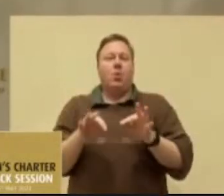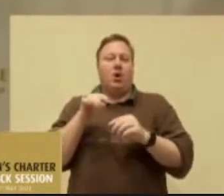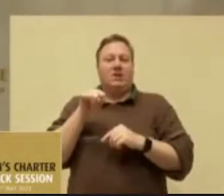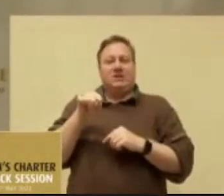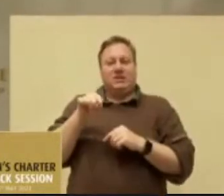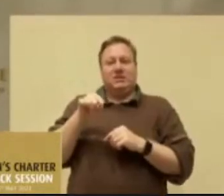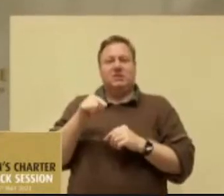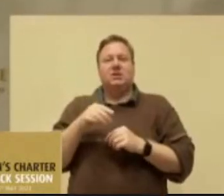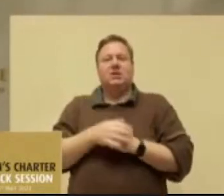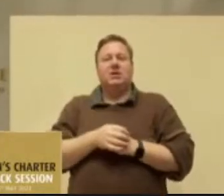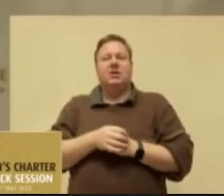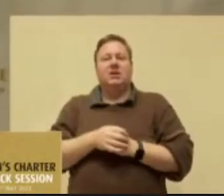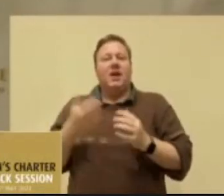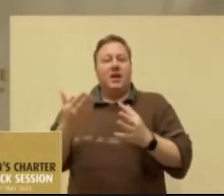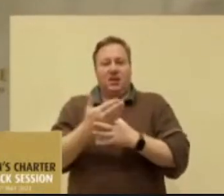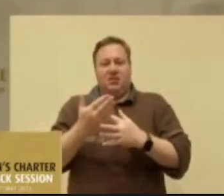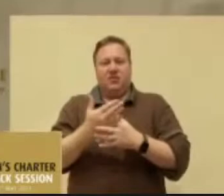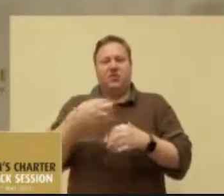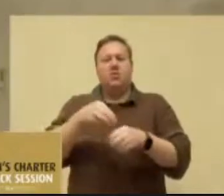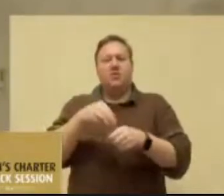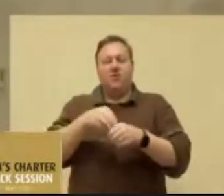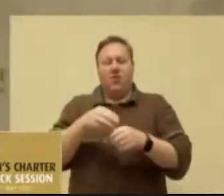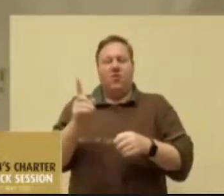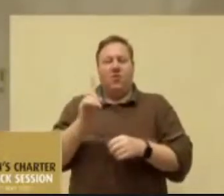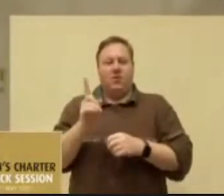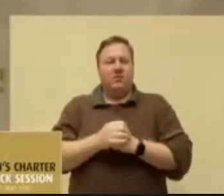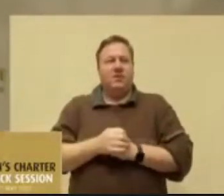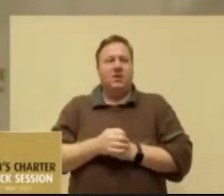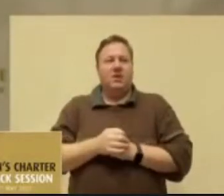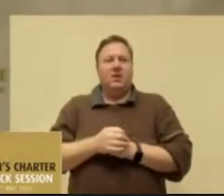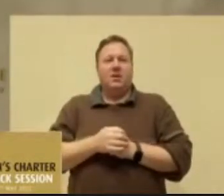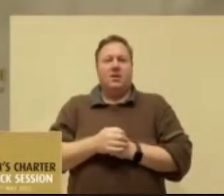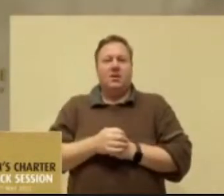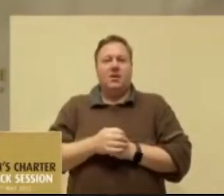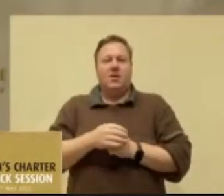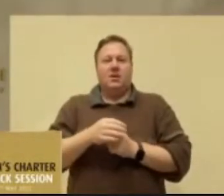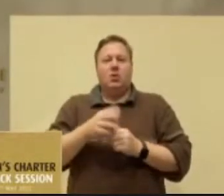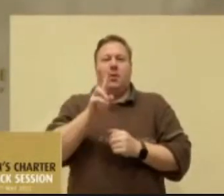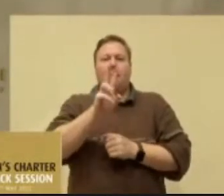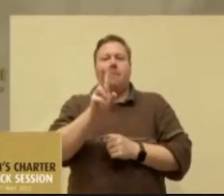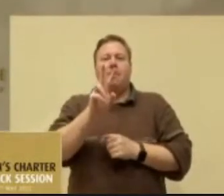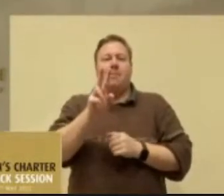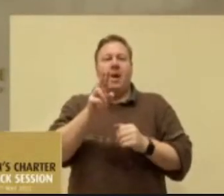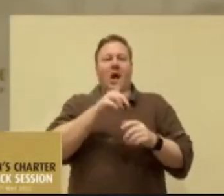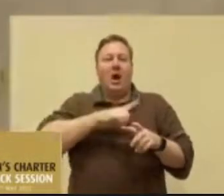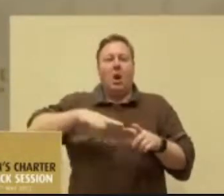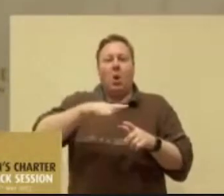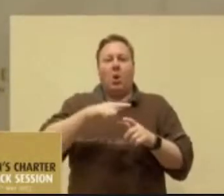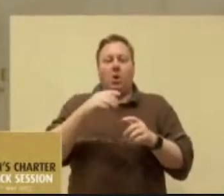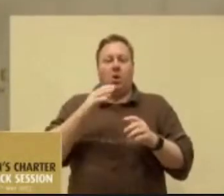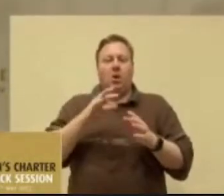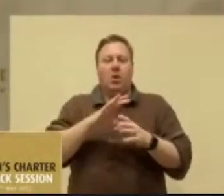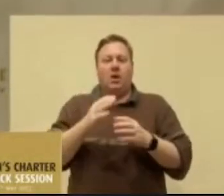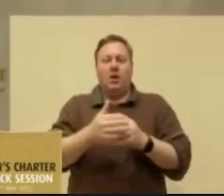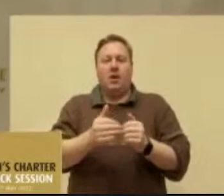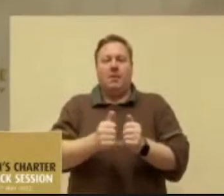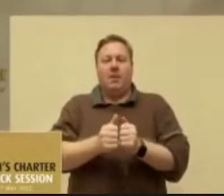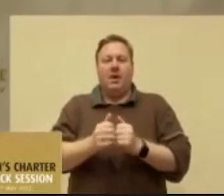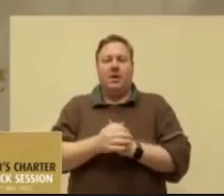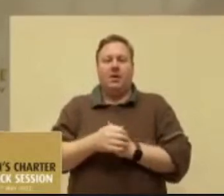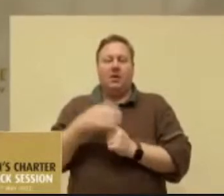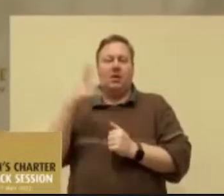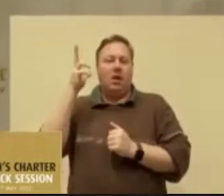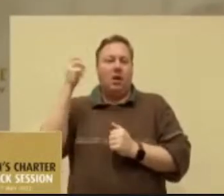the following interventions which is by local campaign programs made in the developing local manufacturing capabilities